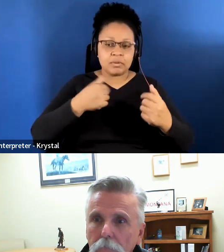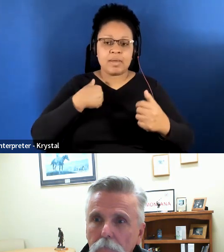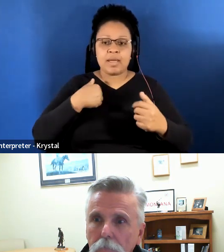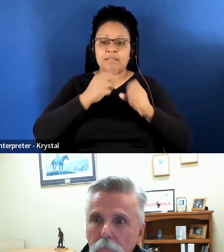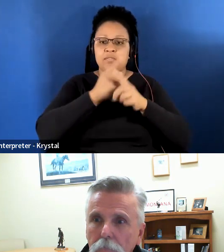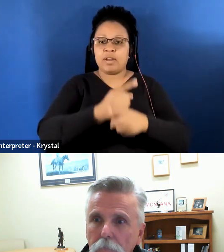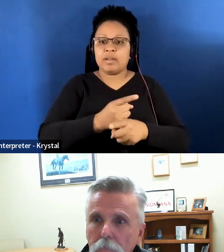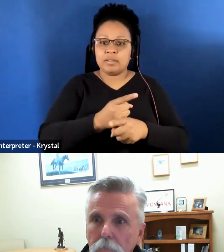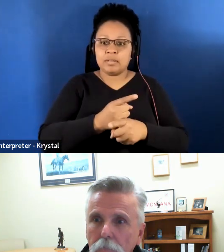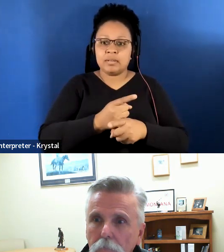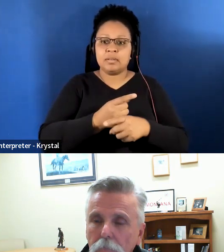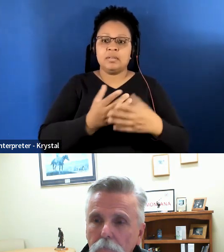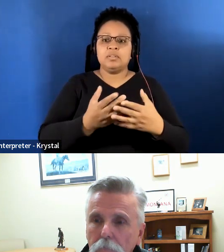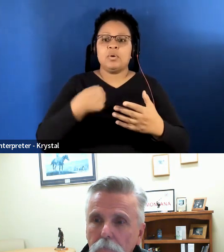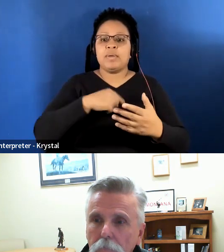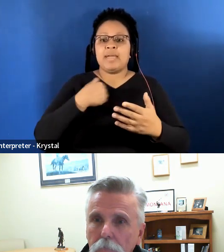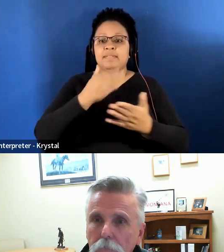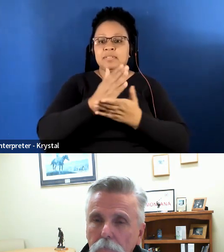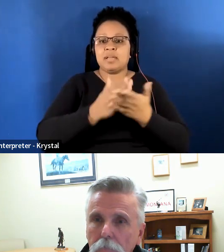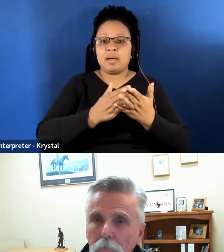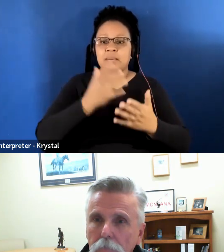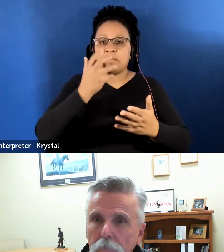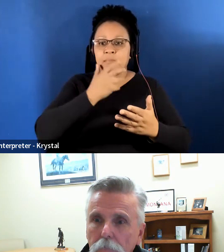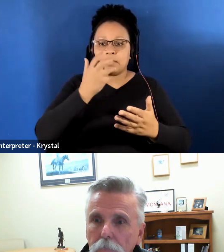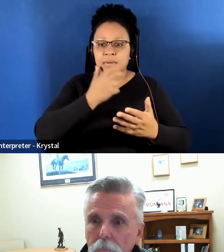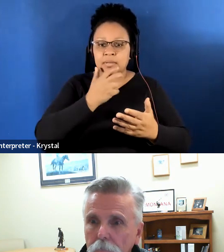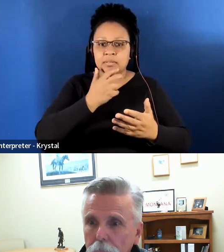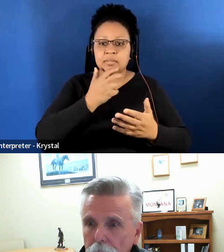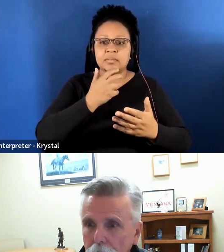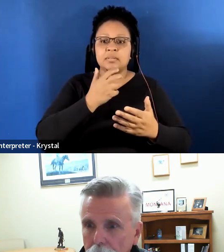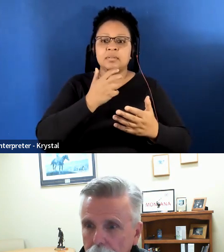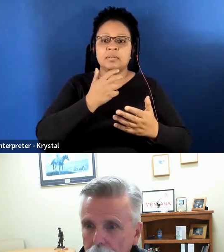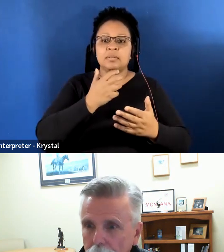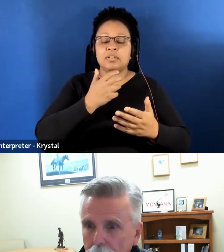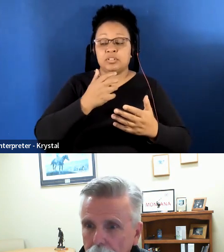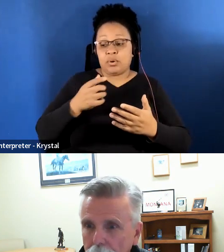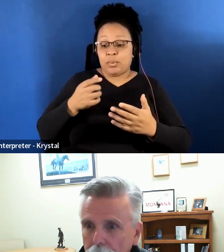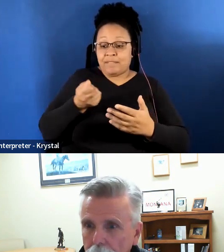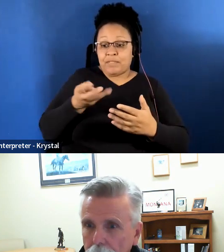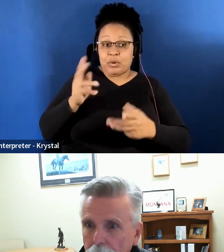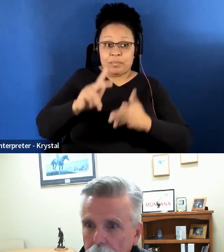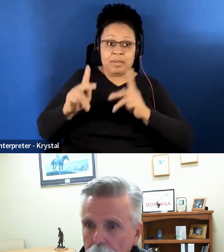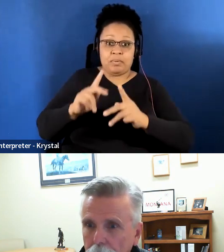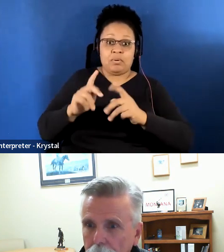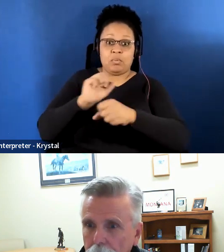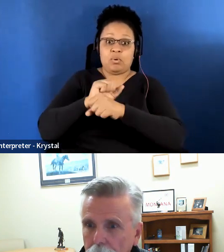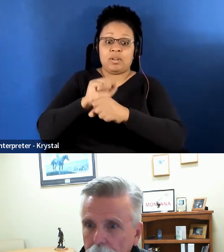like 2 employees who are amazing. They're kind of carrying the whole team sort of, which is not good.